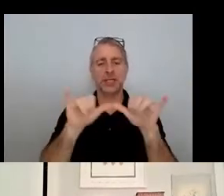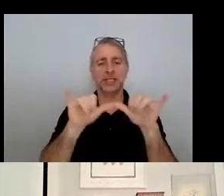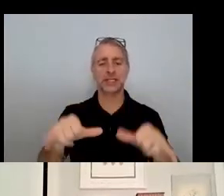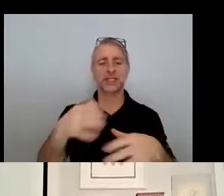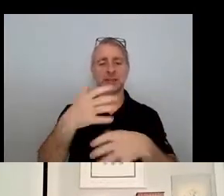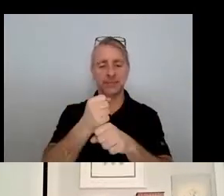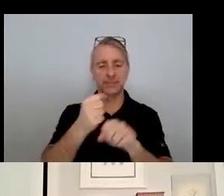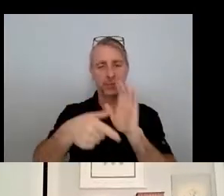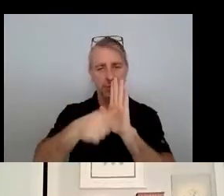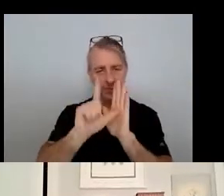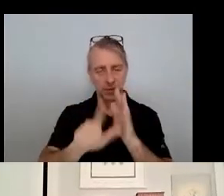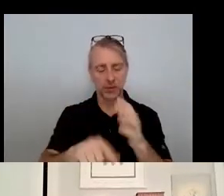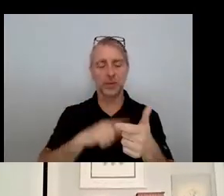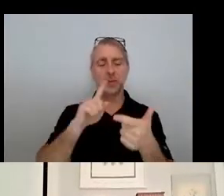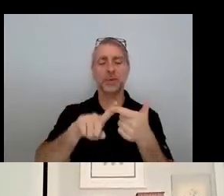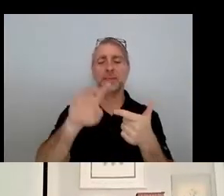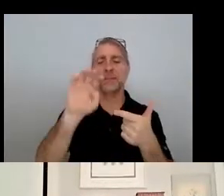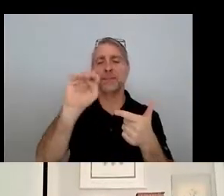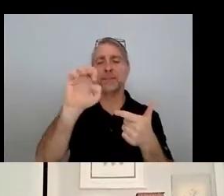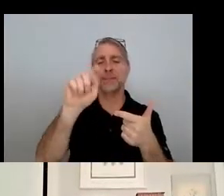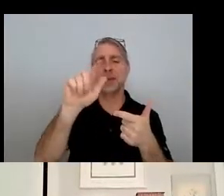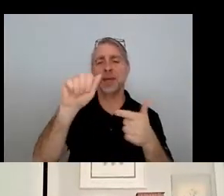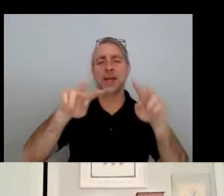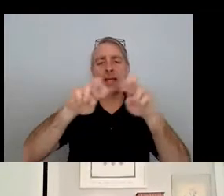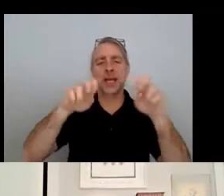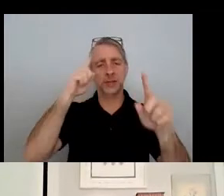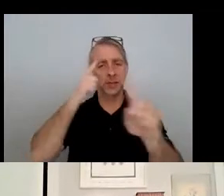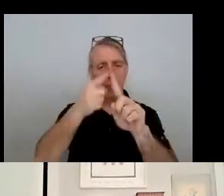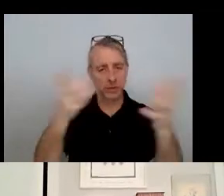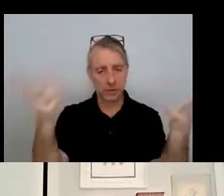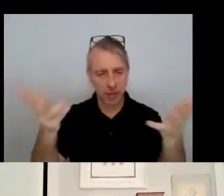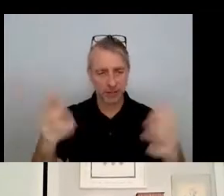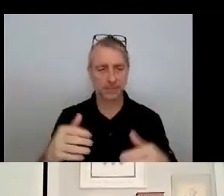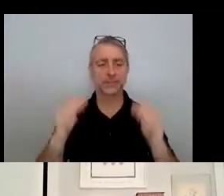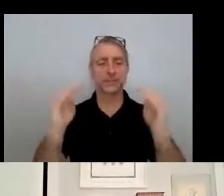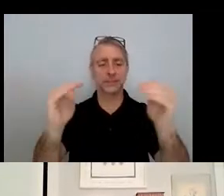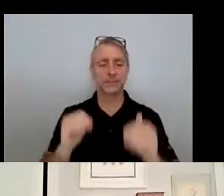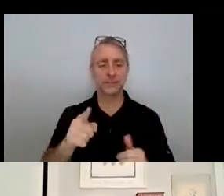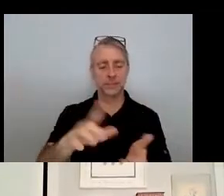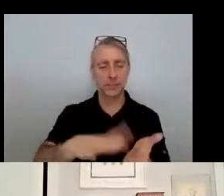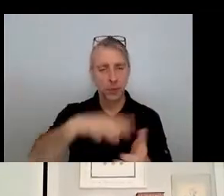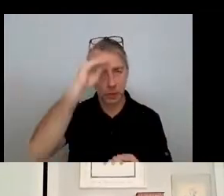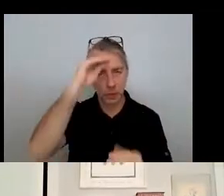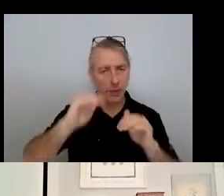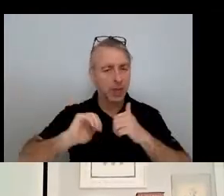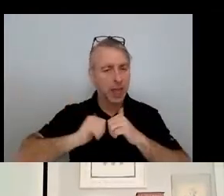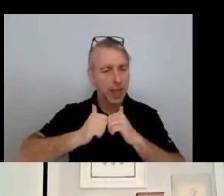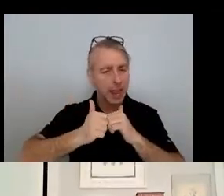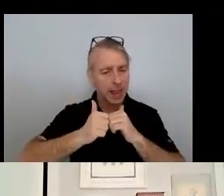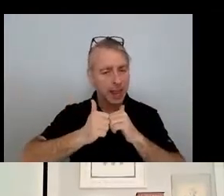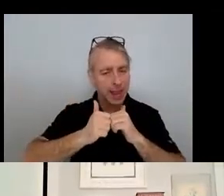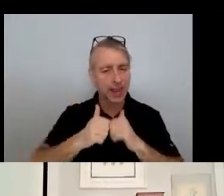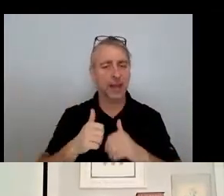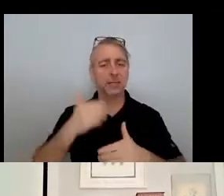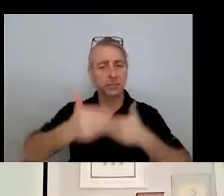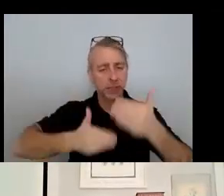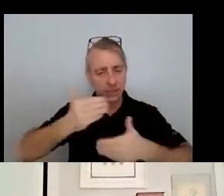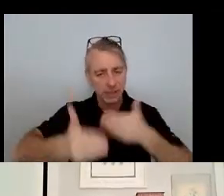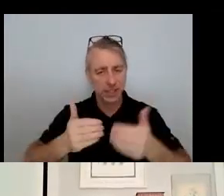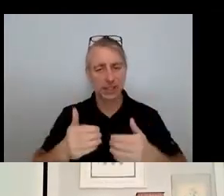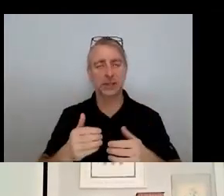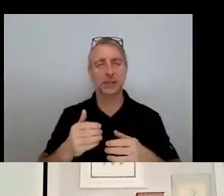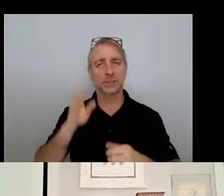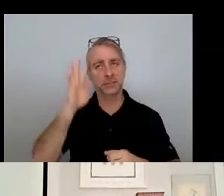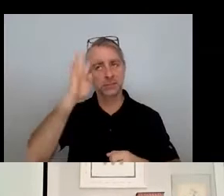then to learn the initial steps of a systematic review and meta-analysis, from problem formulation through